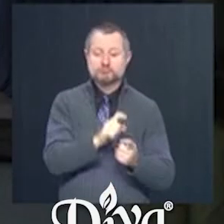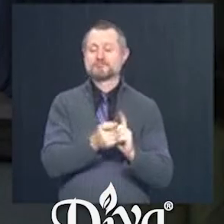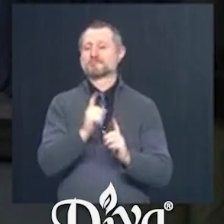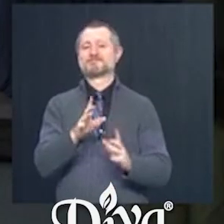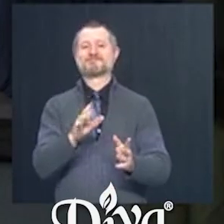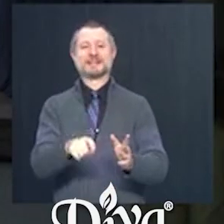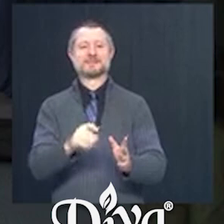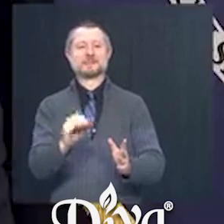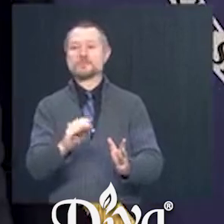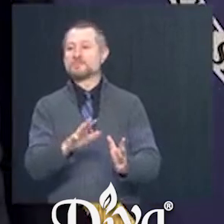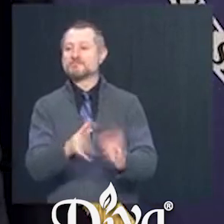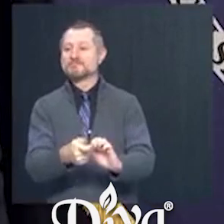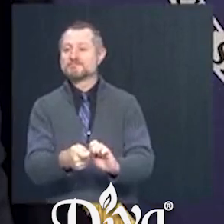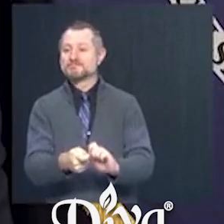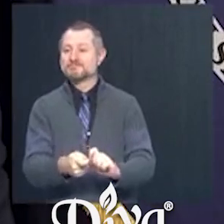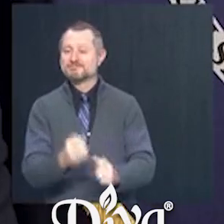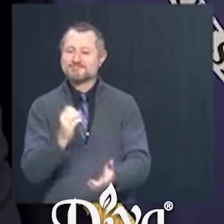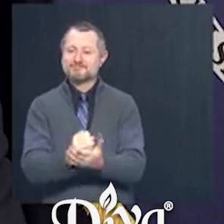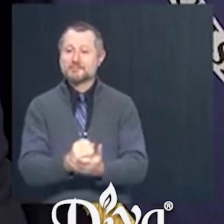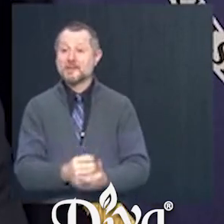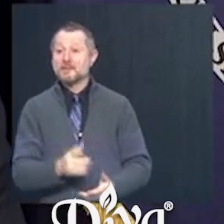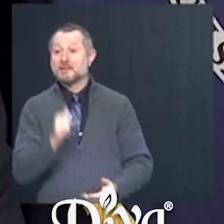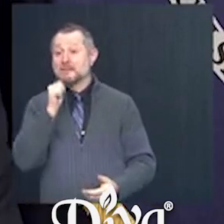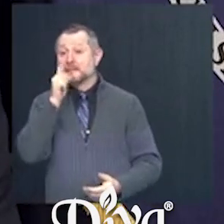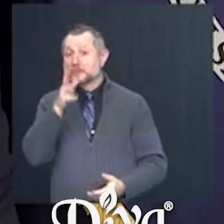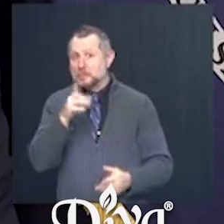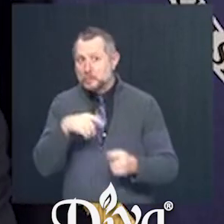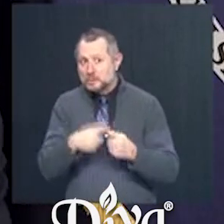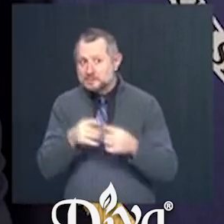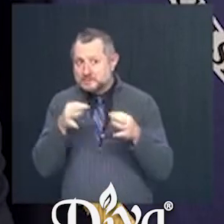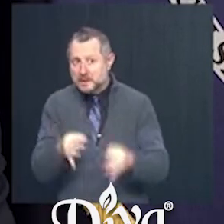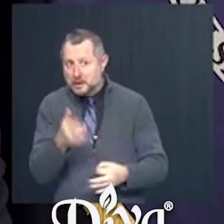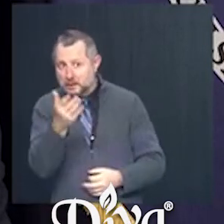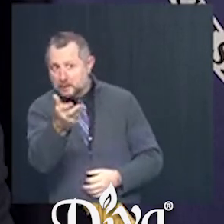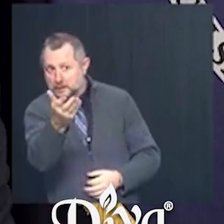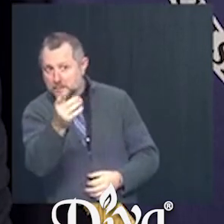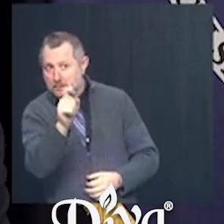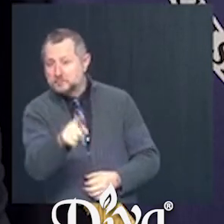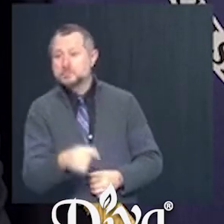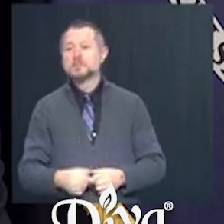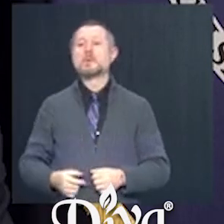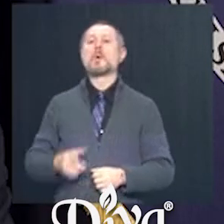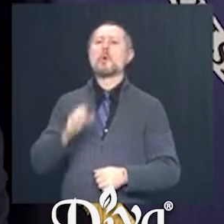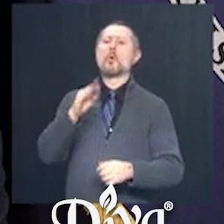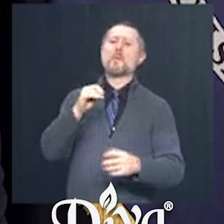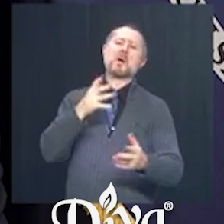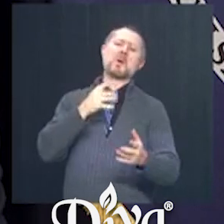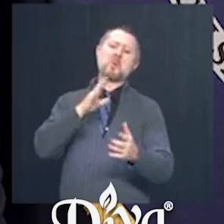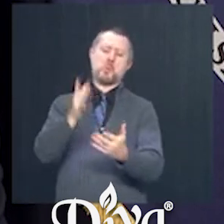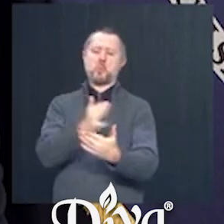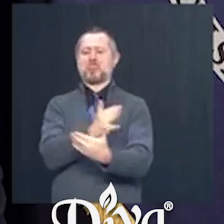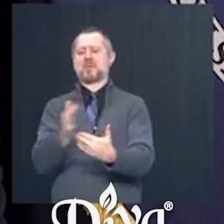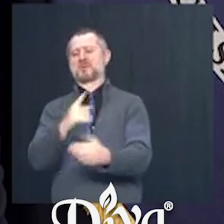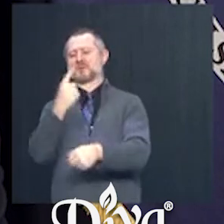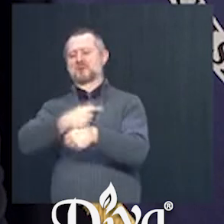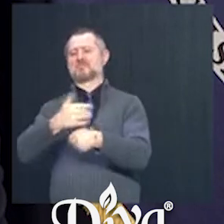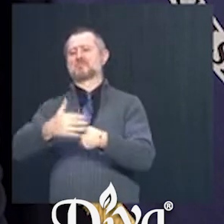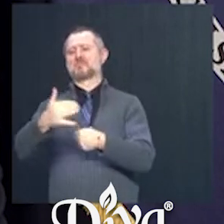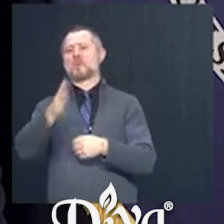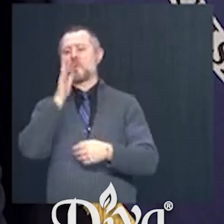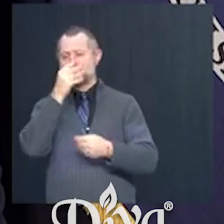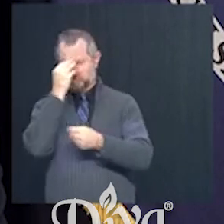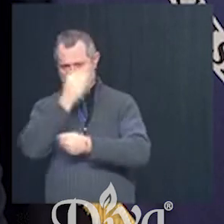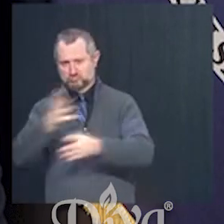Um, Like on Saturday, I guess? That would take effect within a couple of days. We'd give the restaurants a couple of days